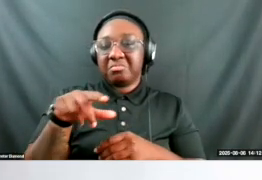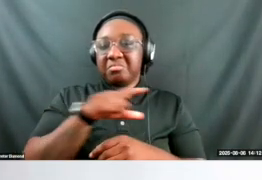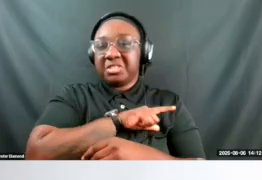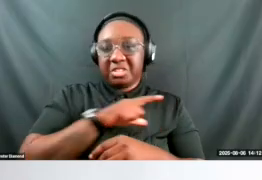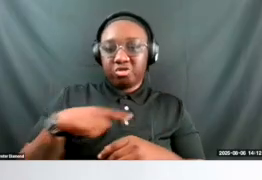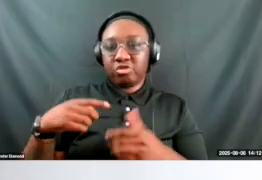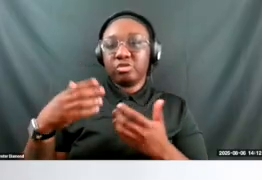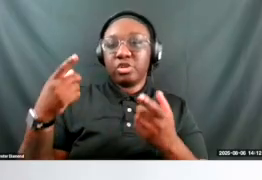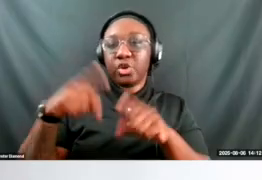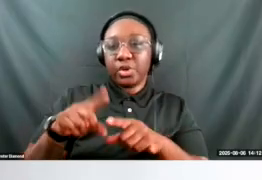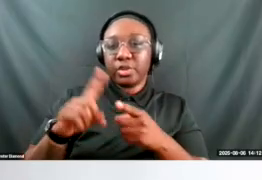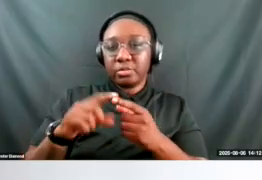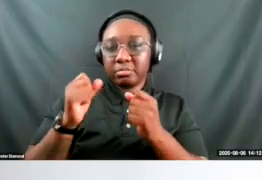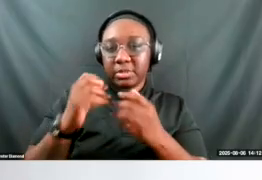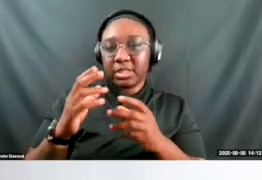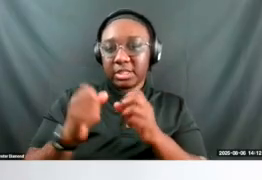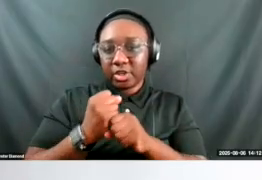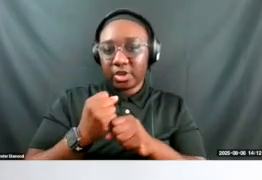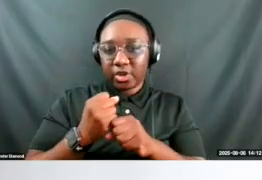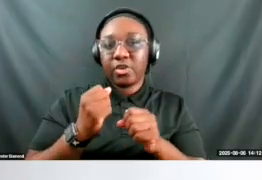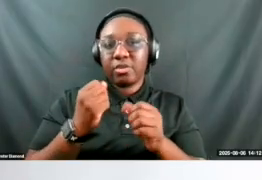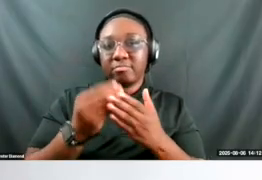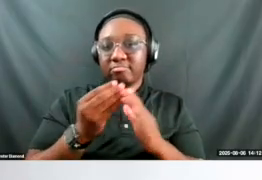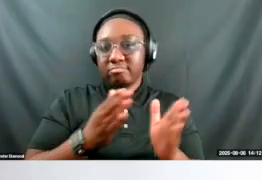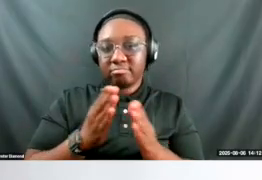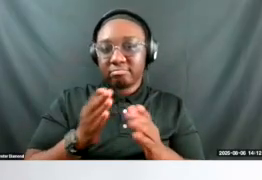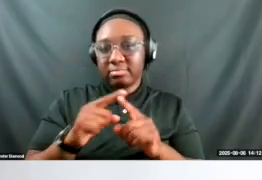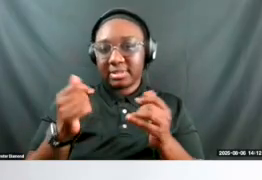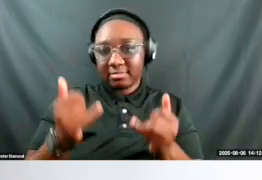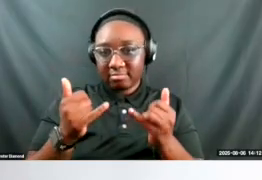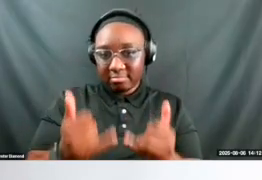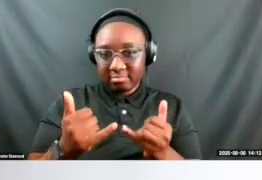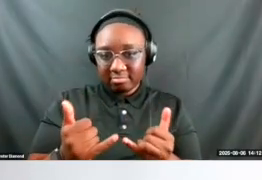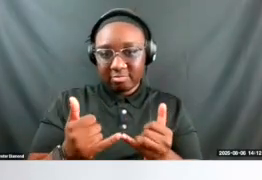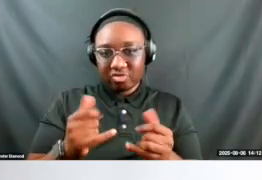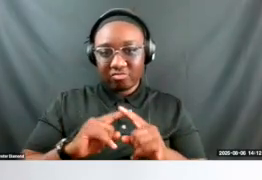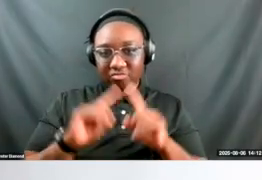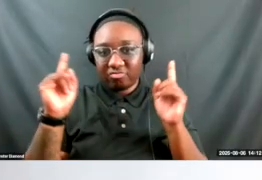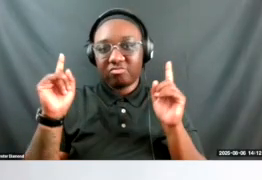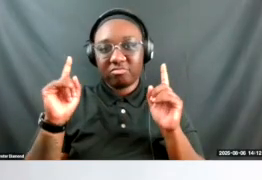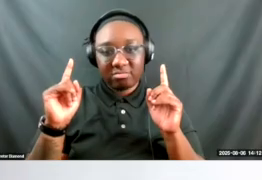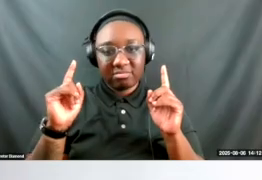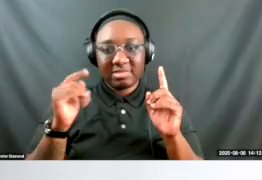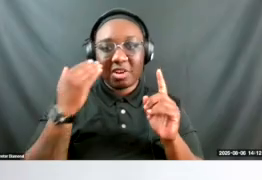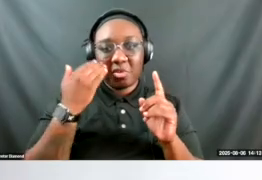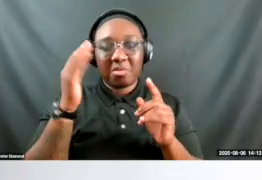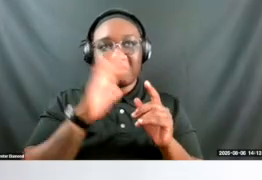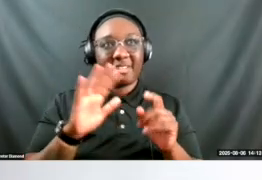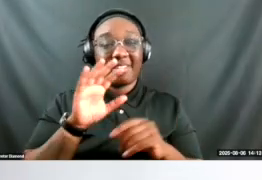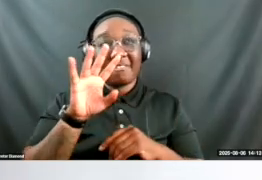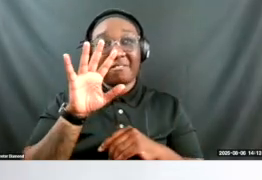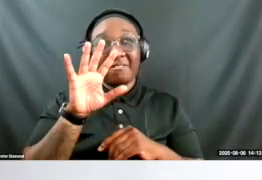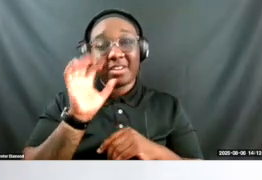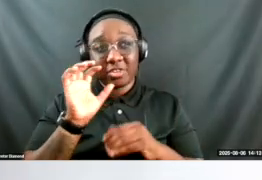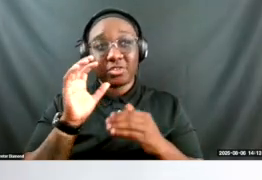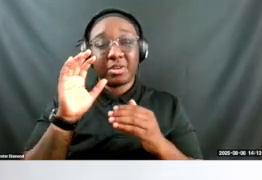has gone altered, and now with this most recent budget negotiations, I know about $500 million per